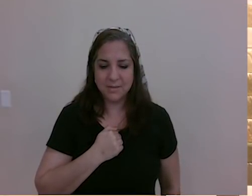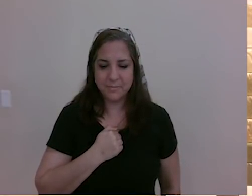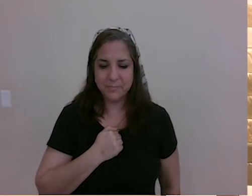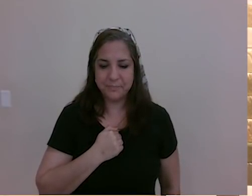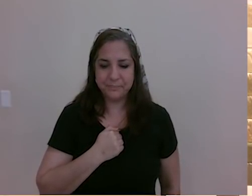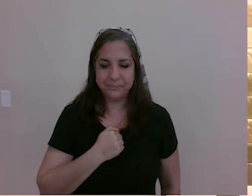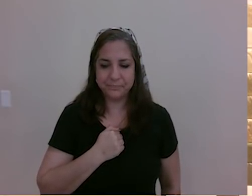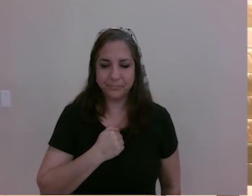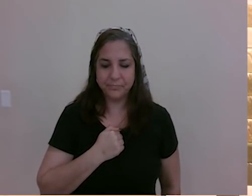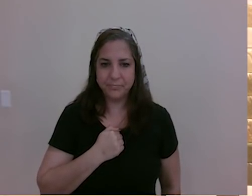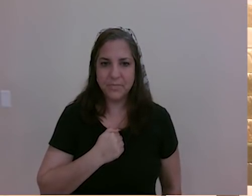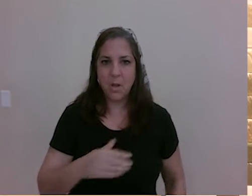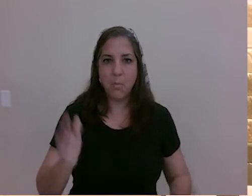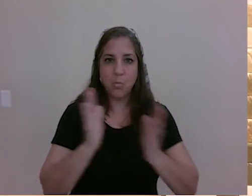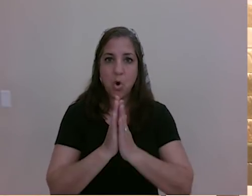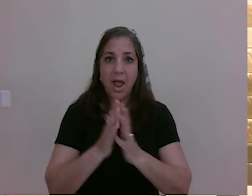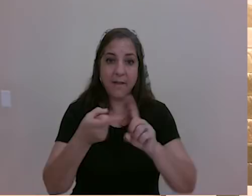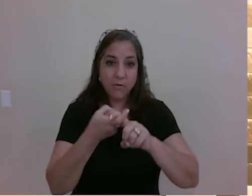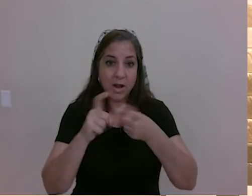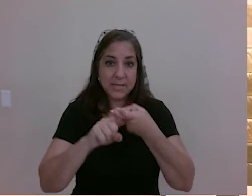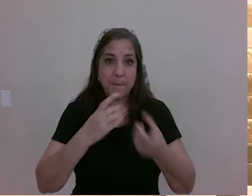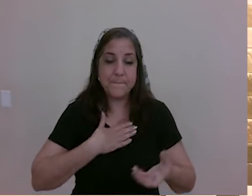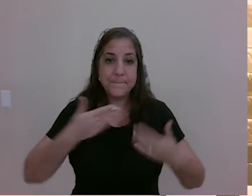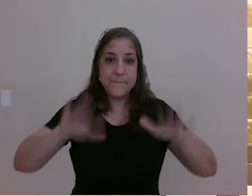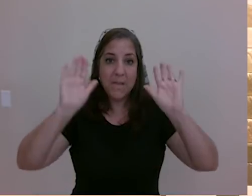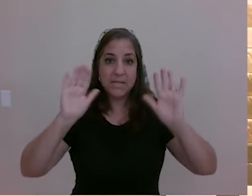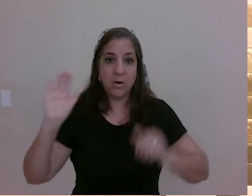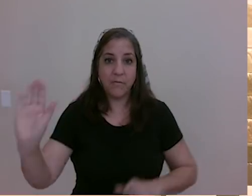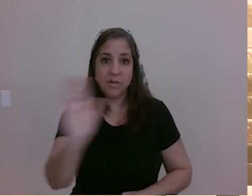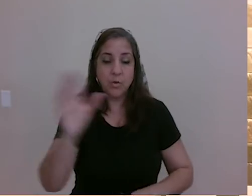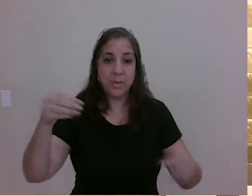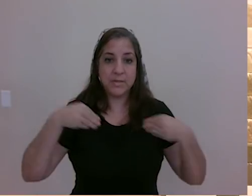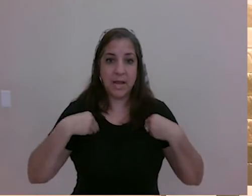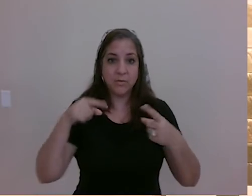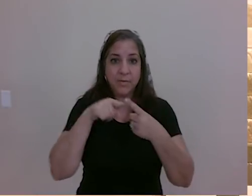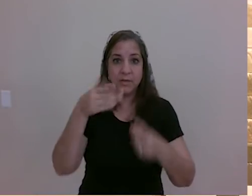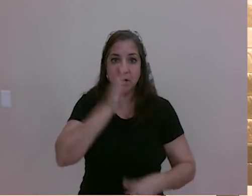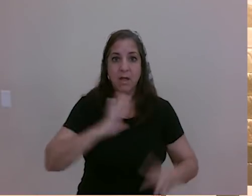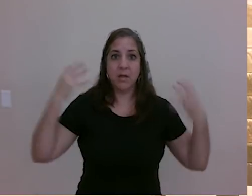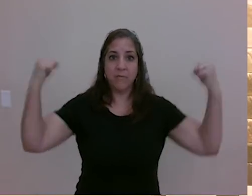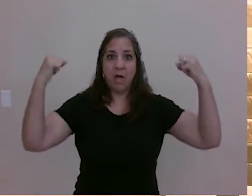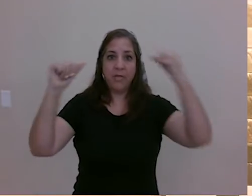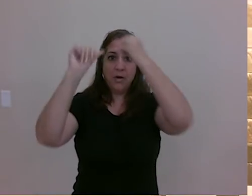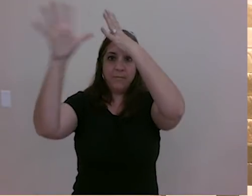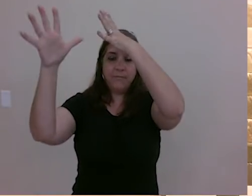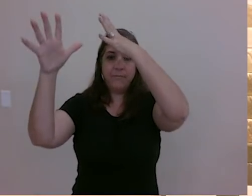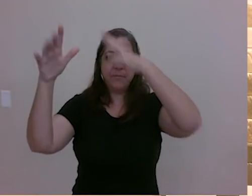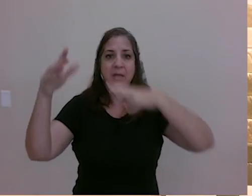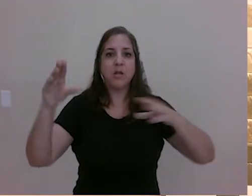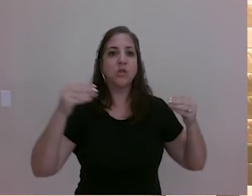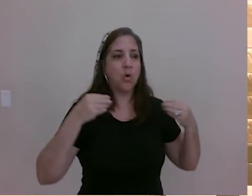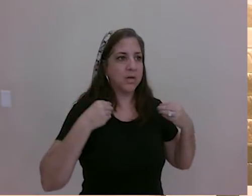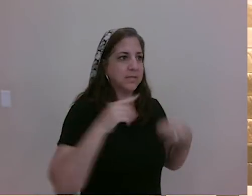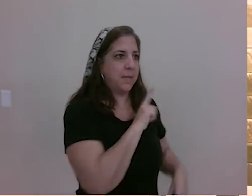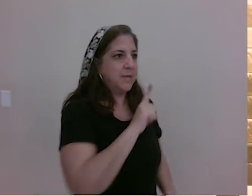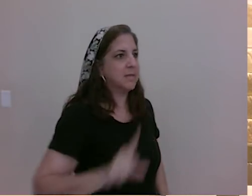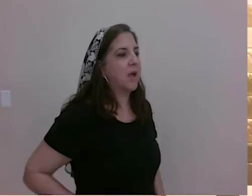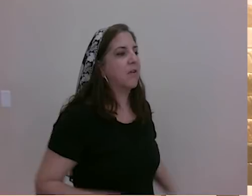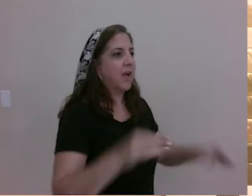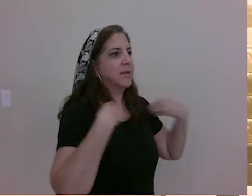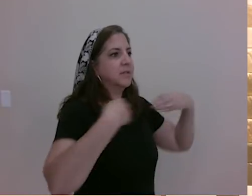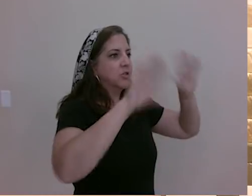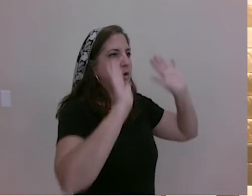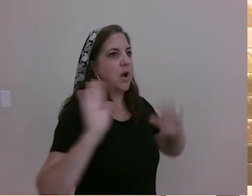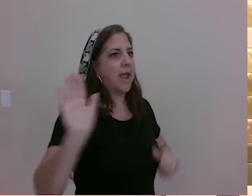pray, friends, that my sacrifice and yours may be acceptable to God, the Almighty Father. May the Lord accept the sacrifice at your